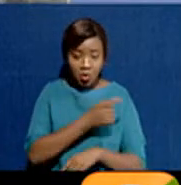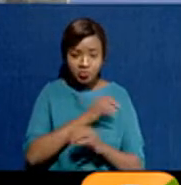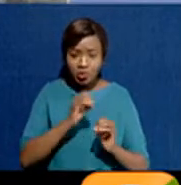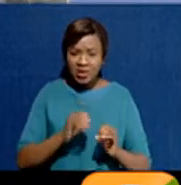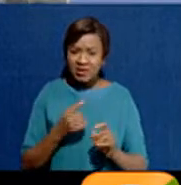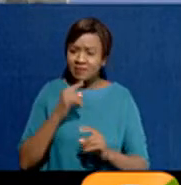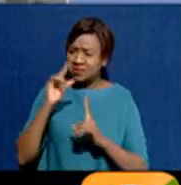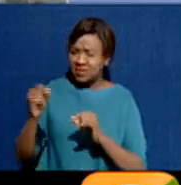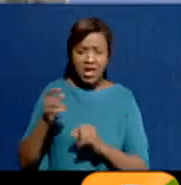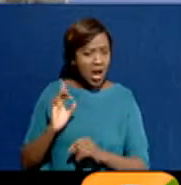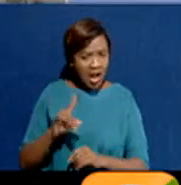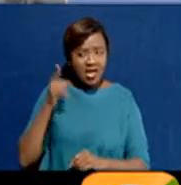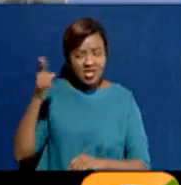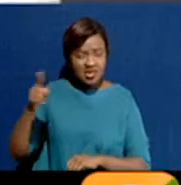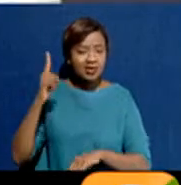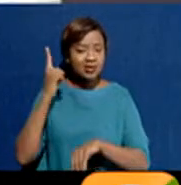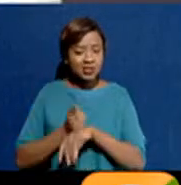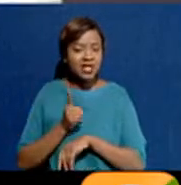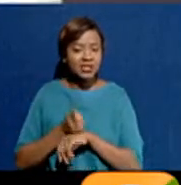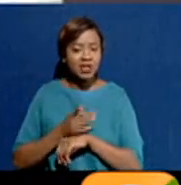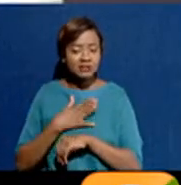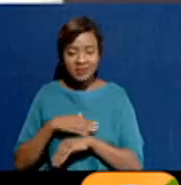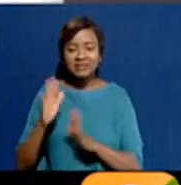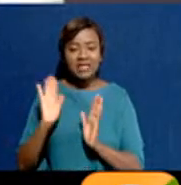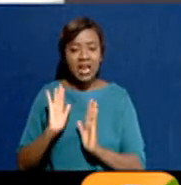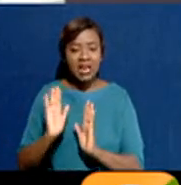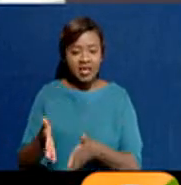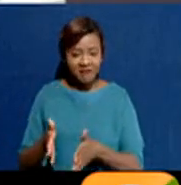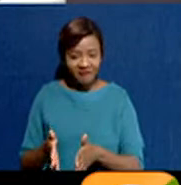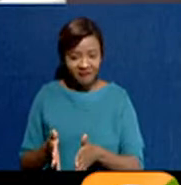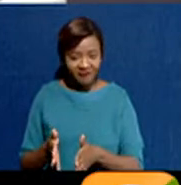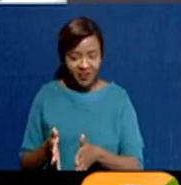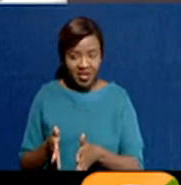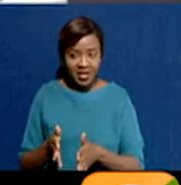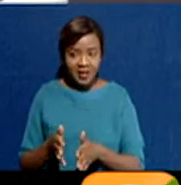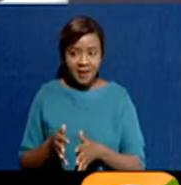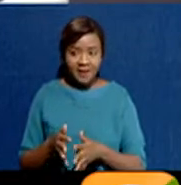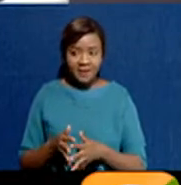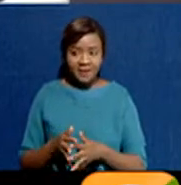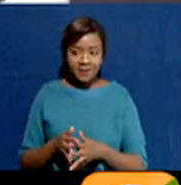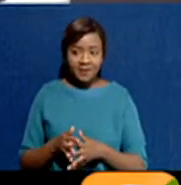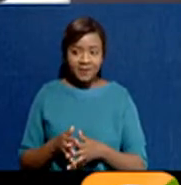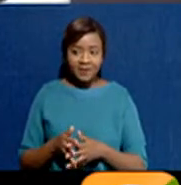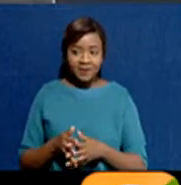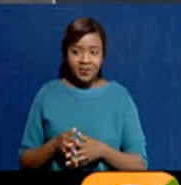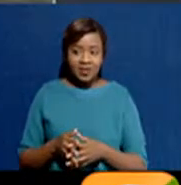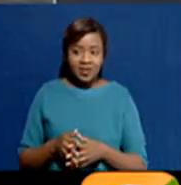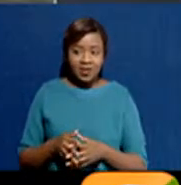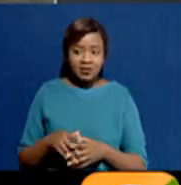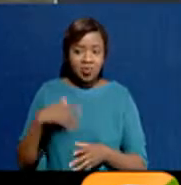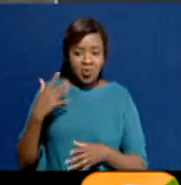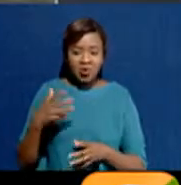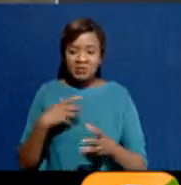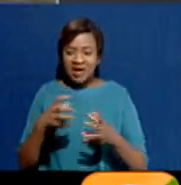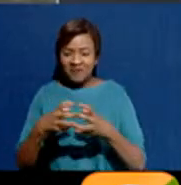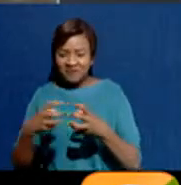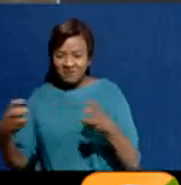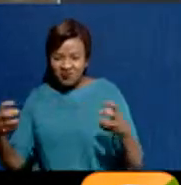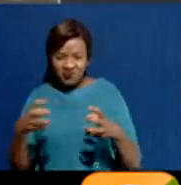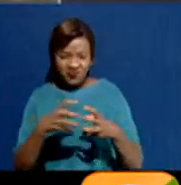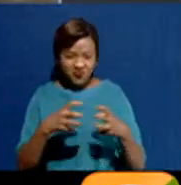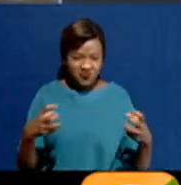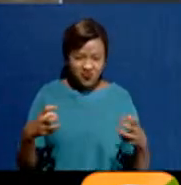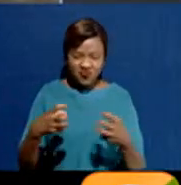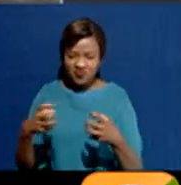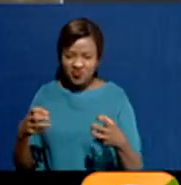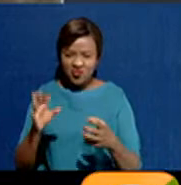now that one is dangerous. You need to leave that church. And at some point, there was that commotion within their setup